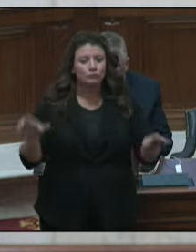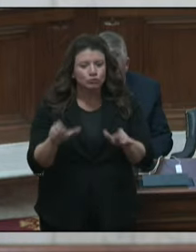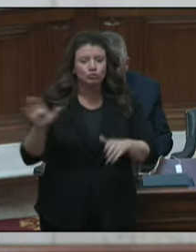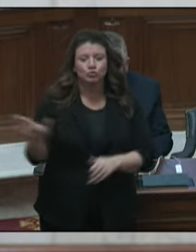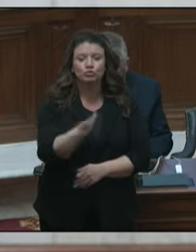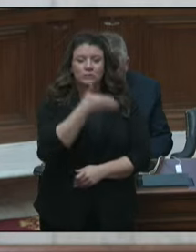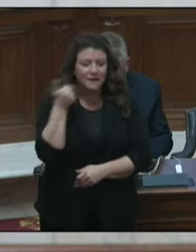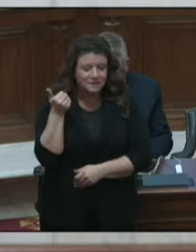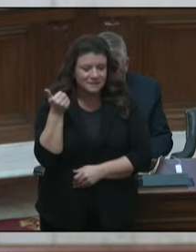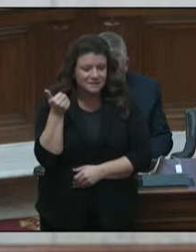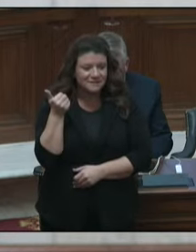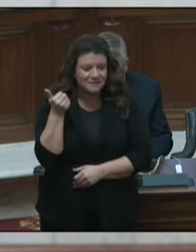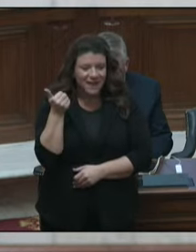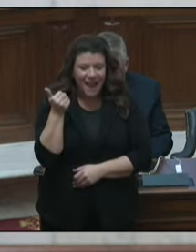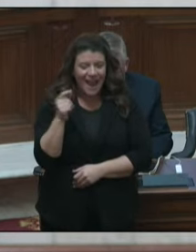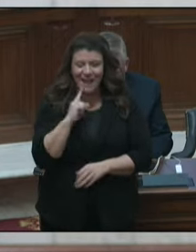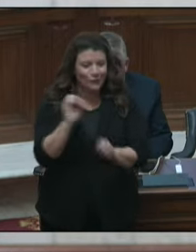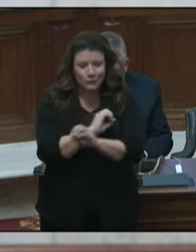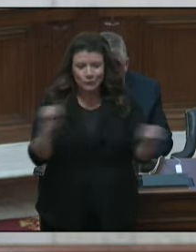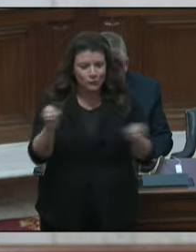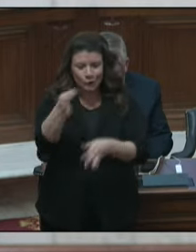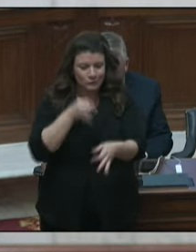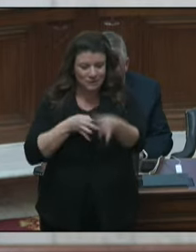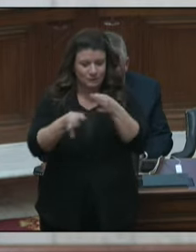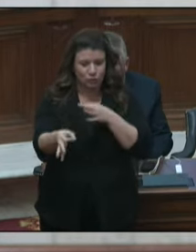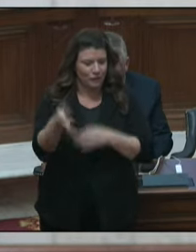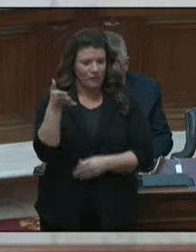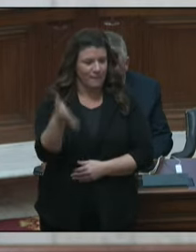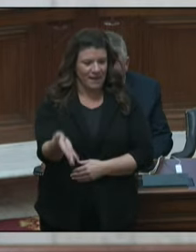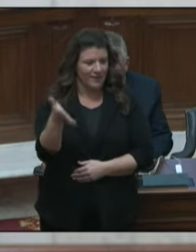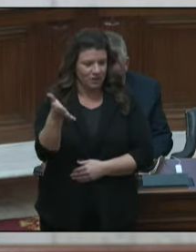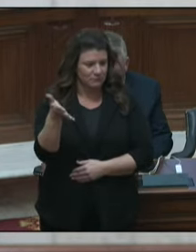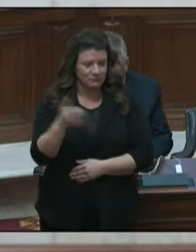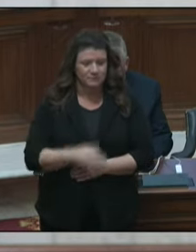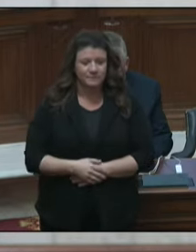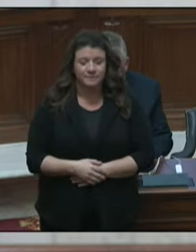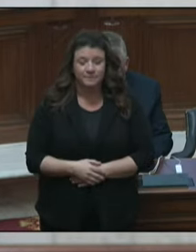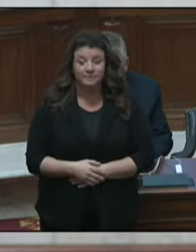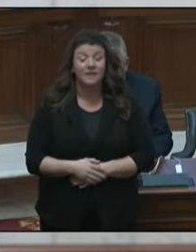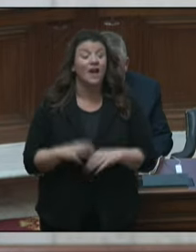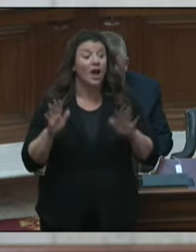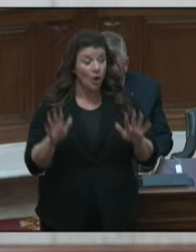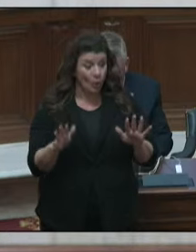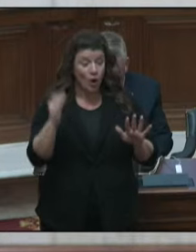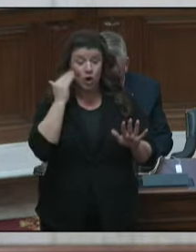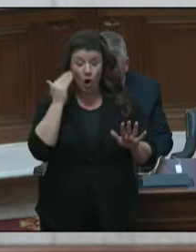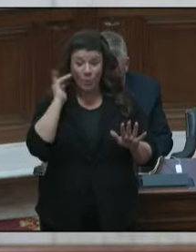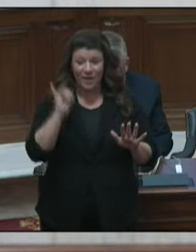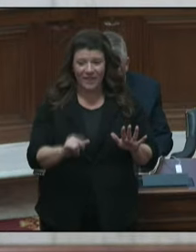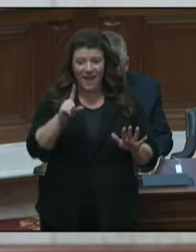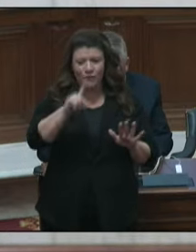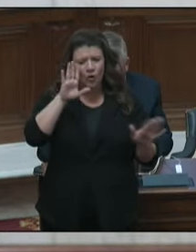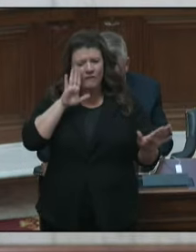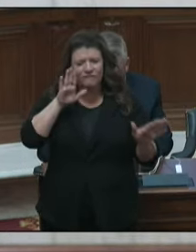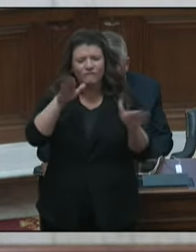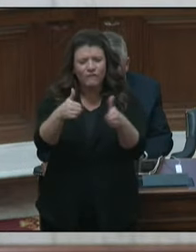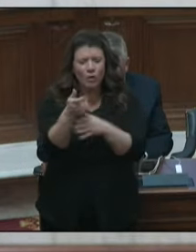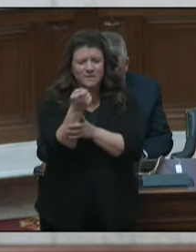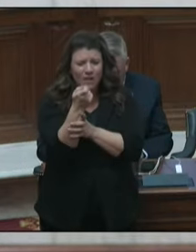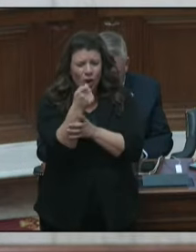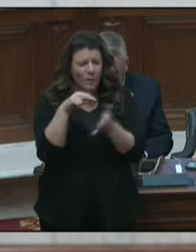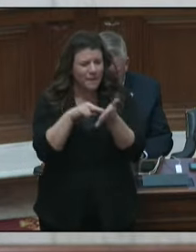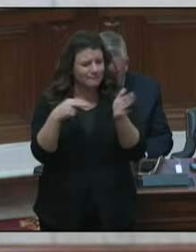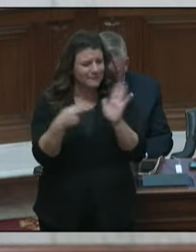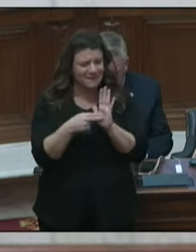best. And there is no substitute for being there. Now, with all that being said, if we could focus just a second on being